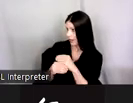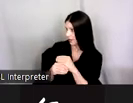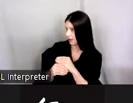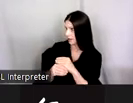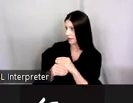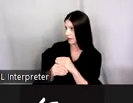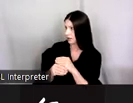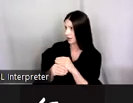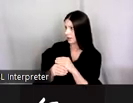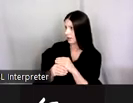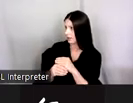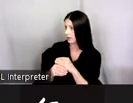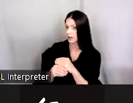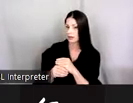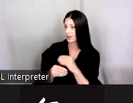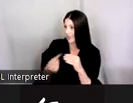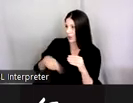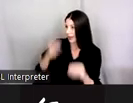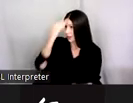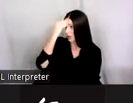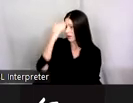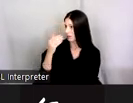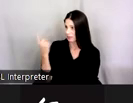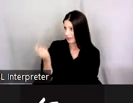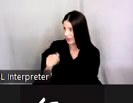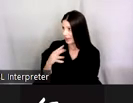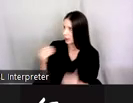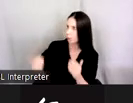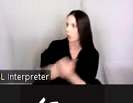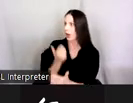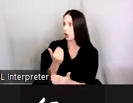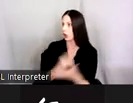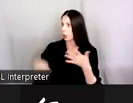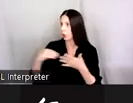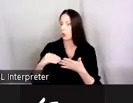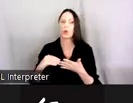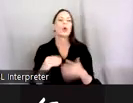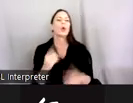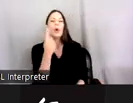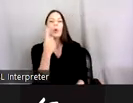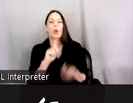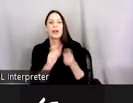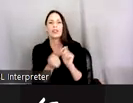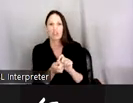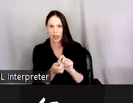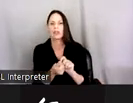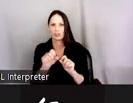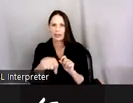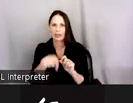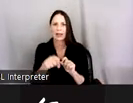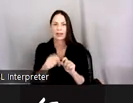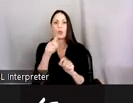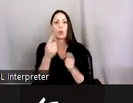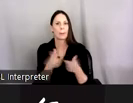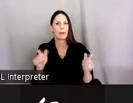need to be made aware of, something brand new that's in it? So we did make one change to the document, major change in